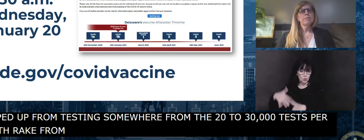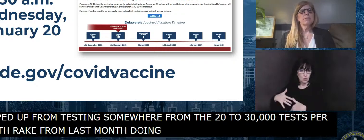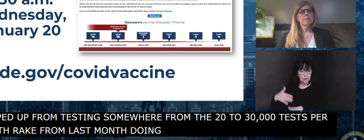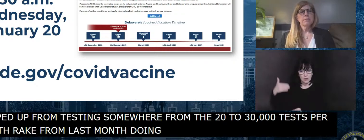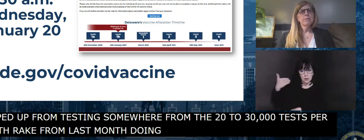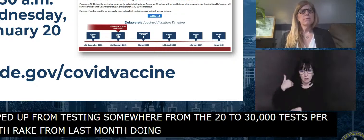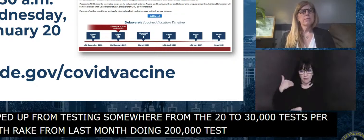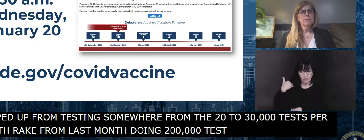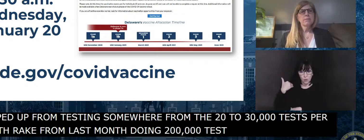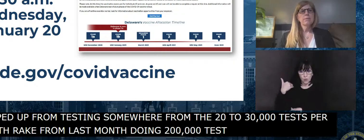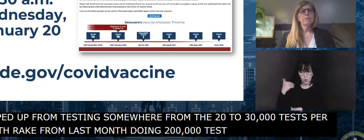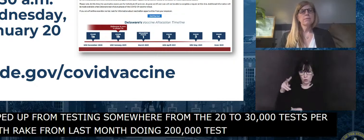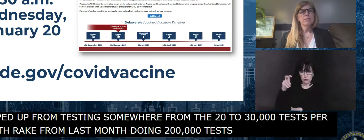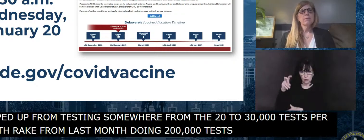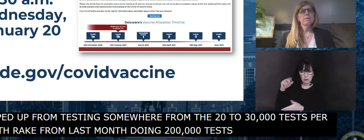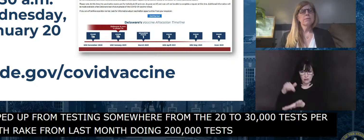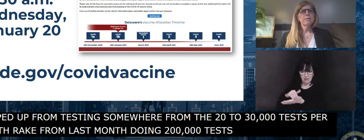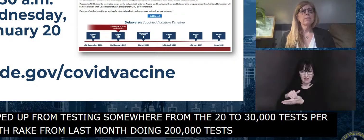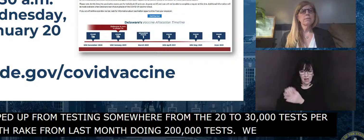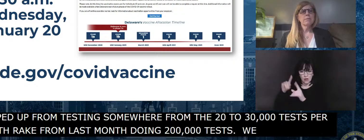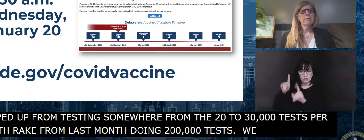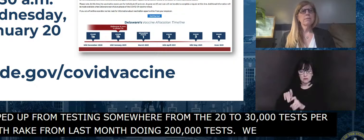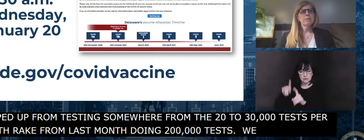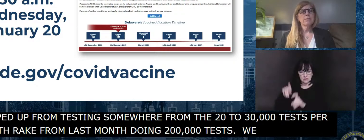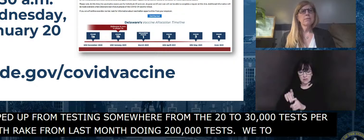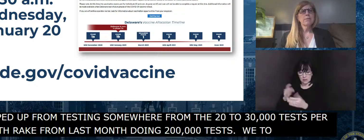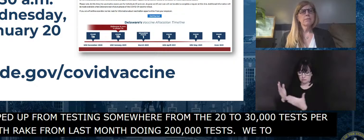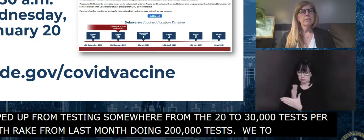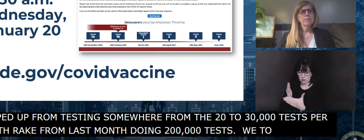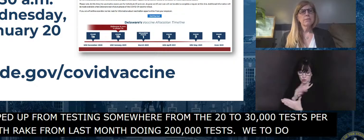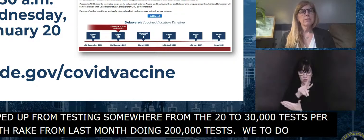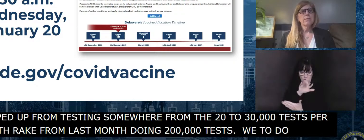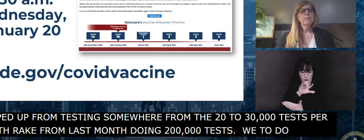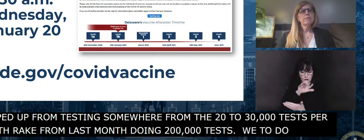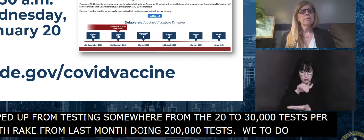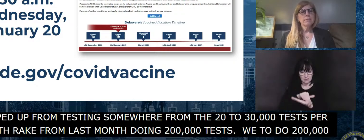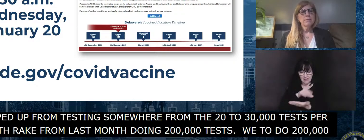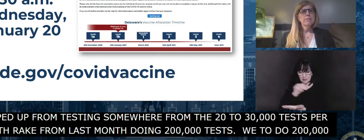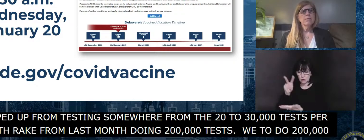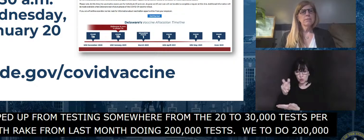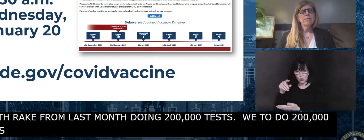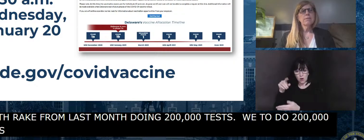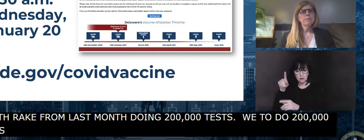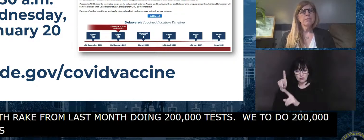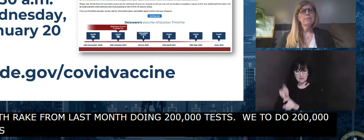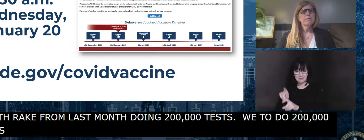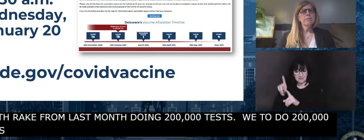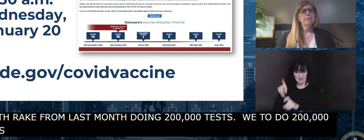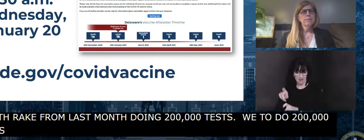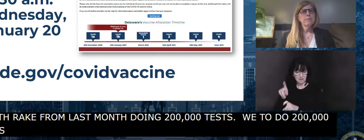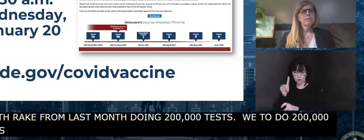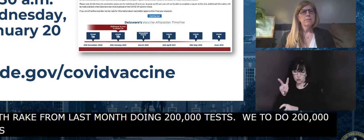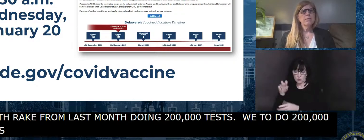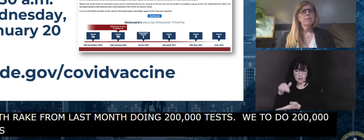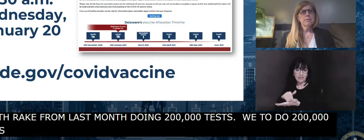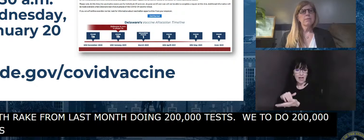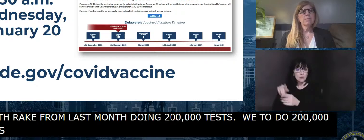do 200,000 tests or between 100 and 200,000 tests a month, as well as